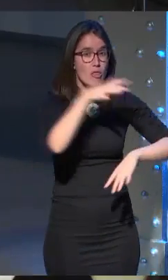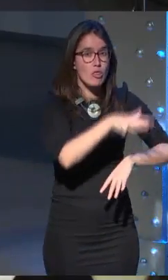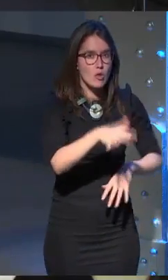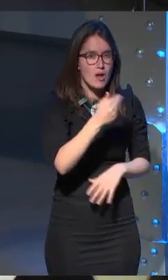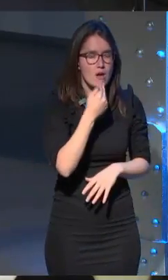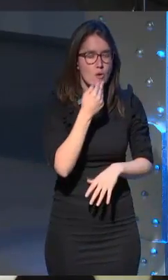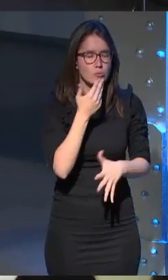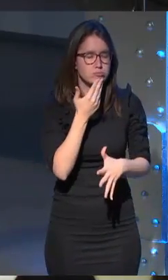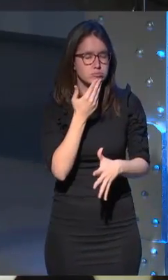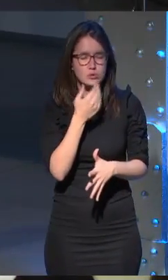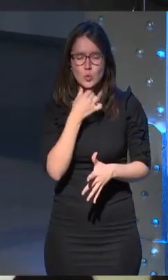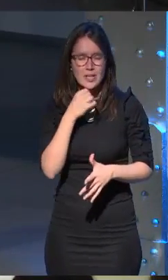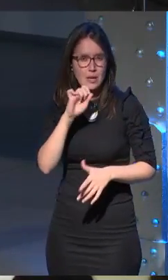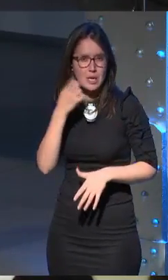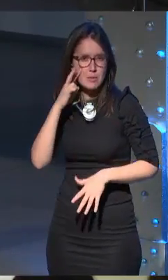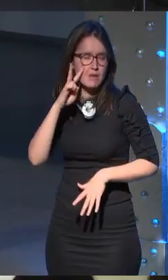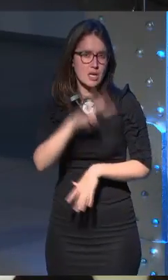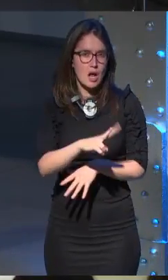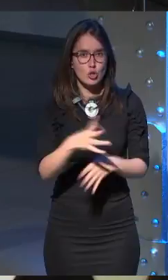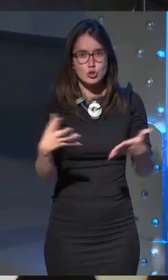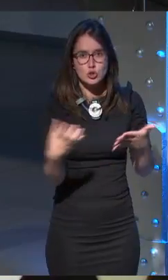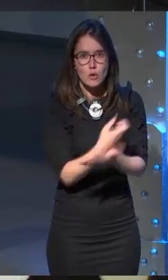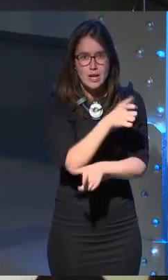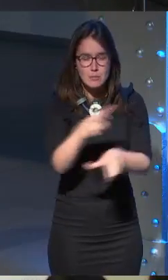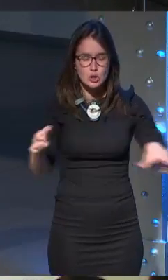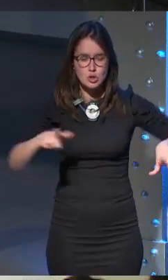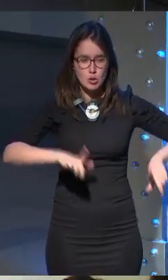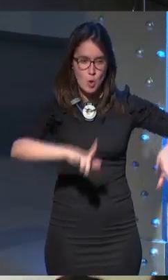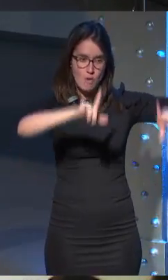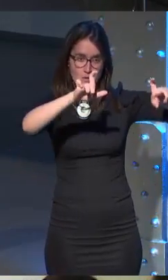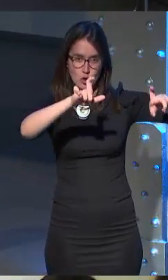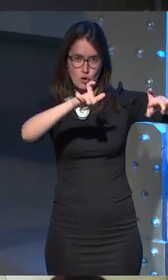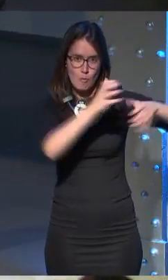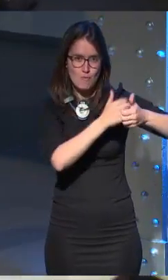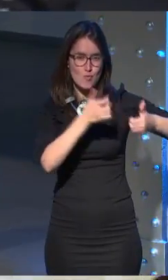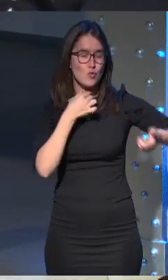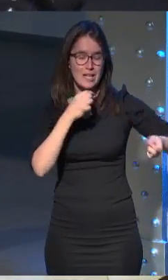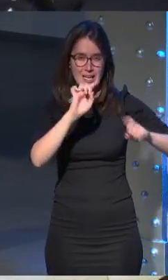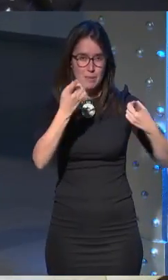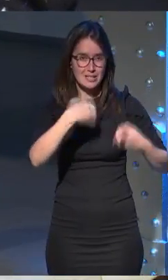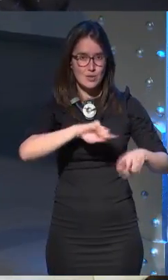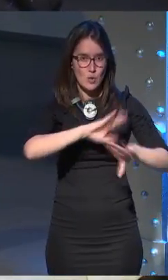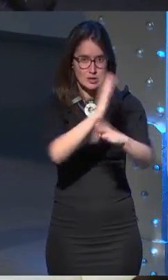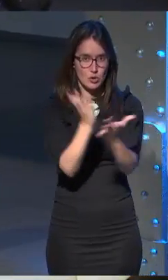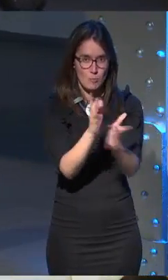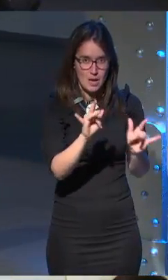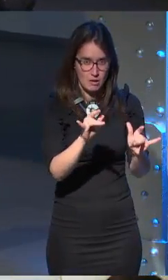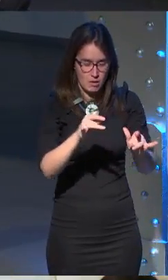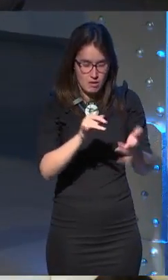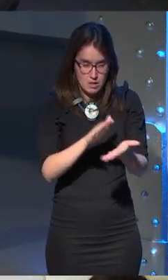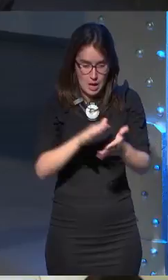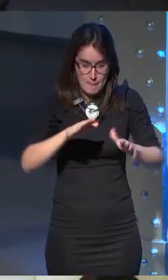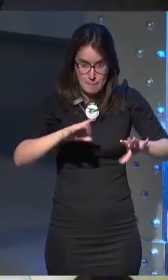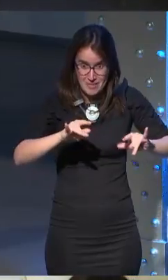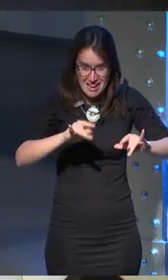Earth. Is there your favorite point on Earth for you? Because we all have our